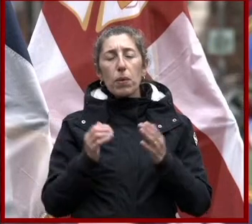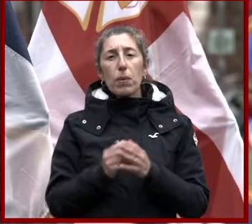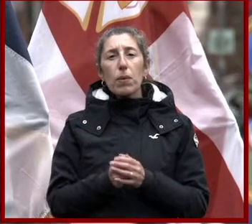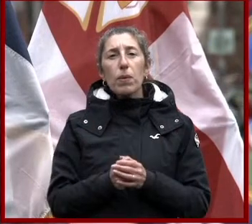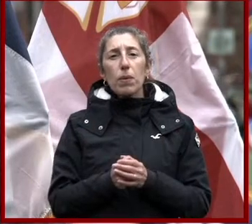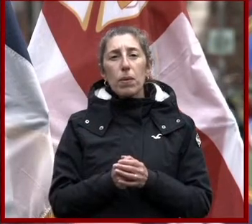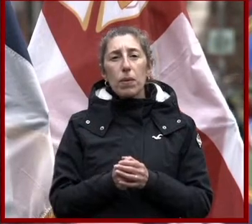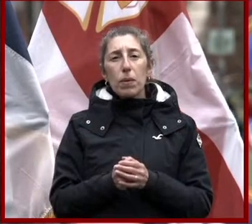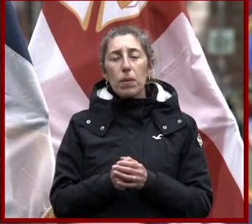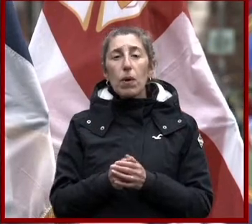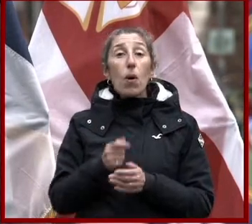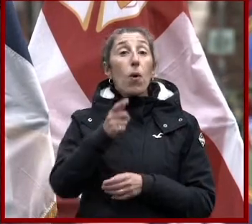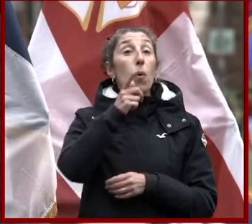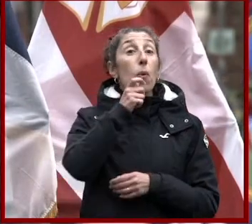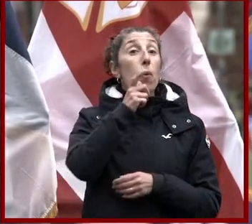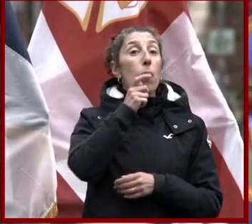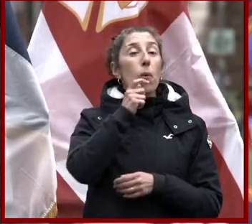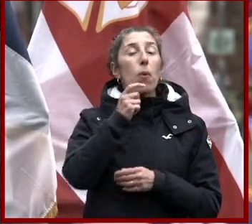for you,